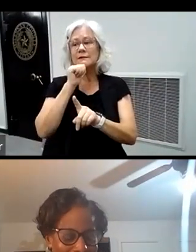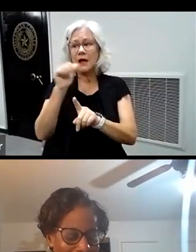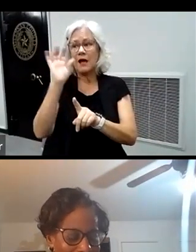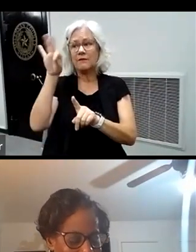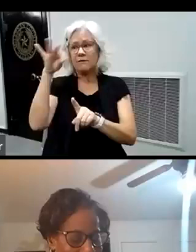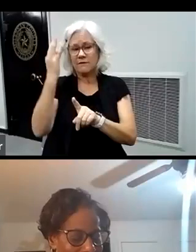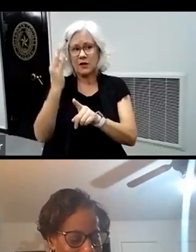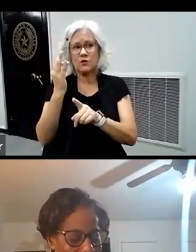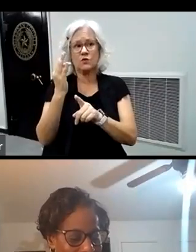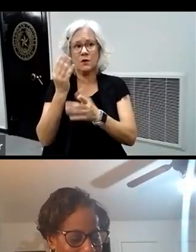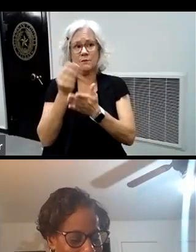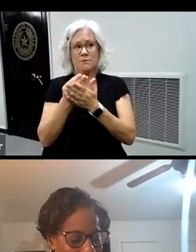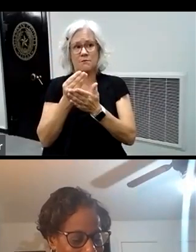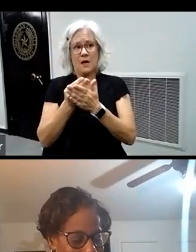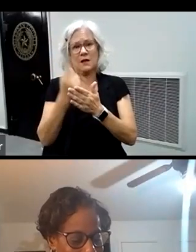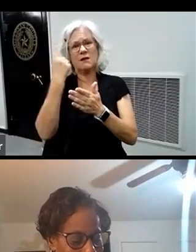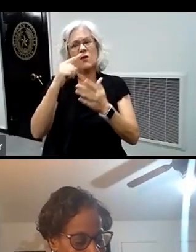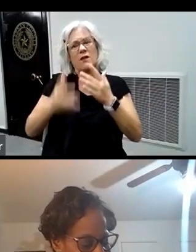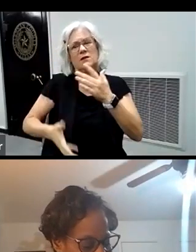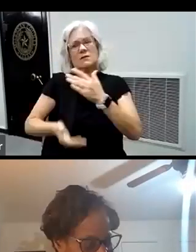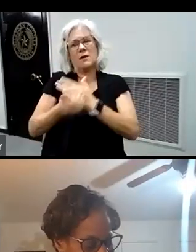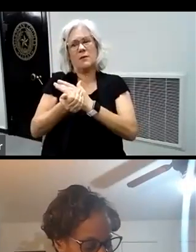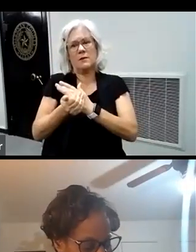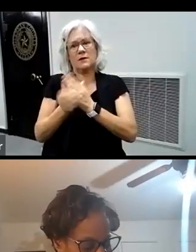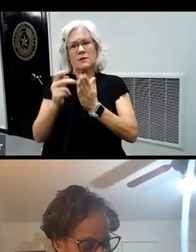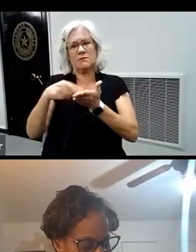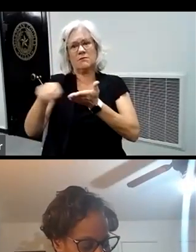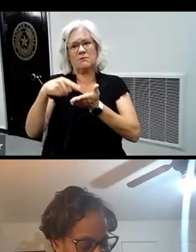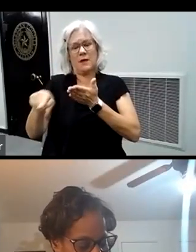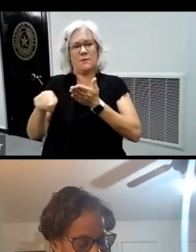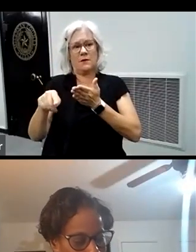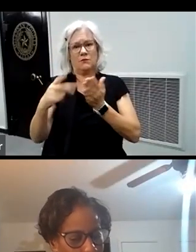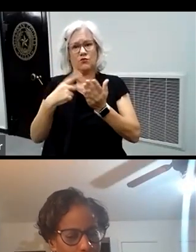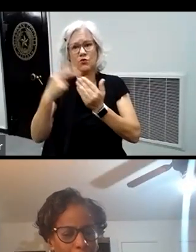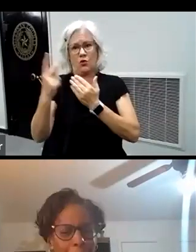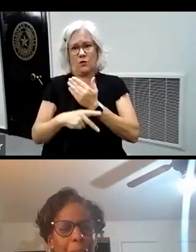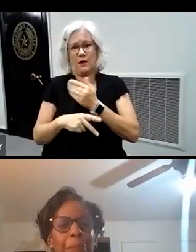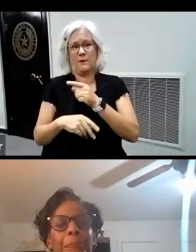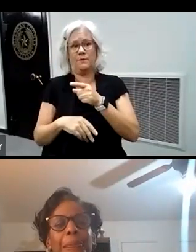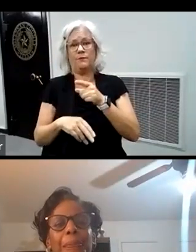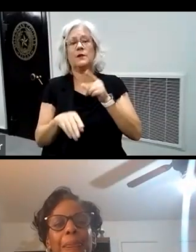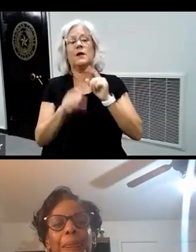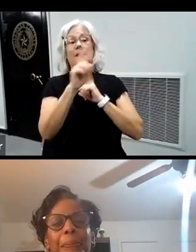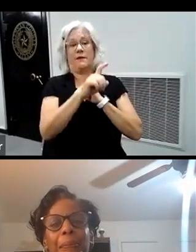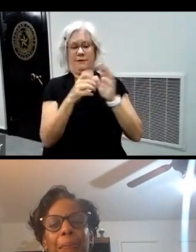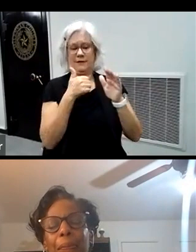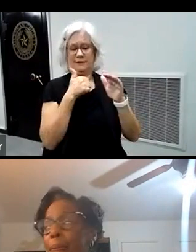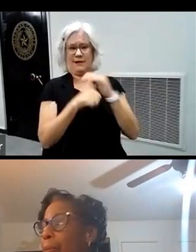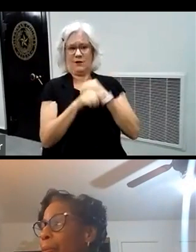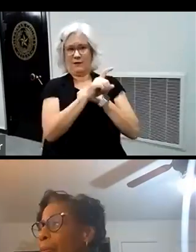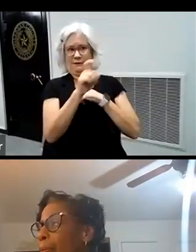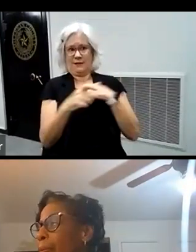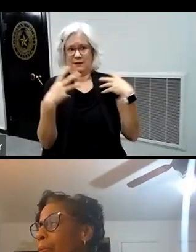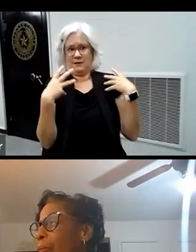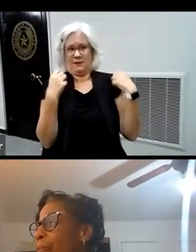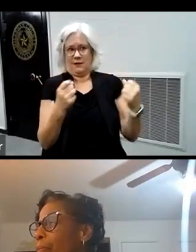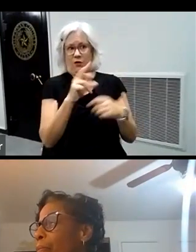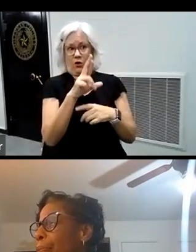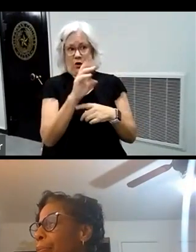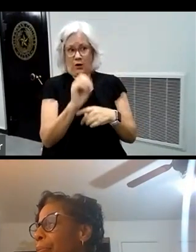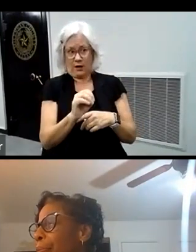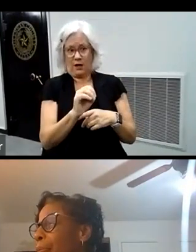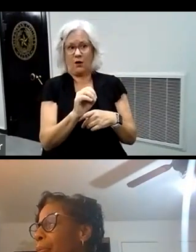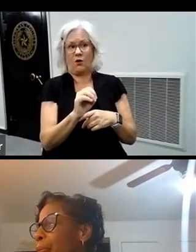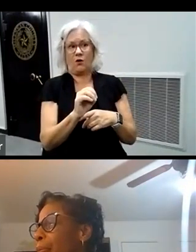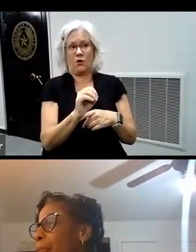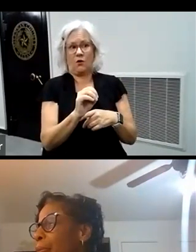of a supplemental payment program and authorize under the Texas Healthcare Transformation and Quality